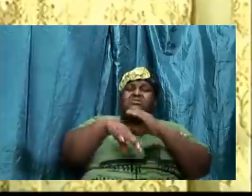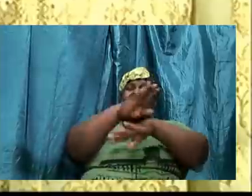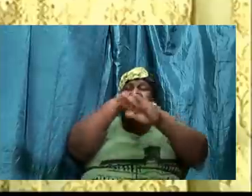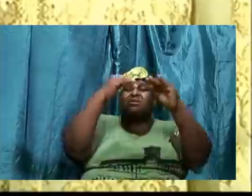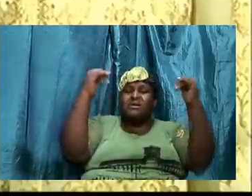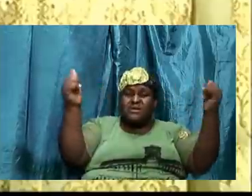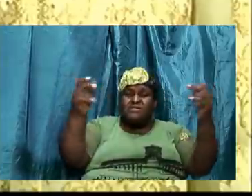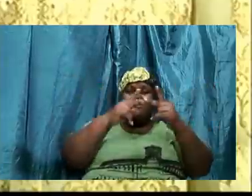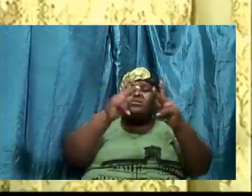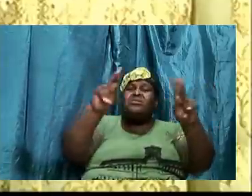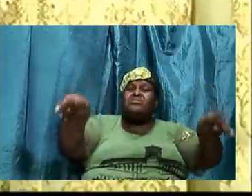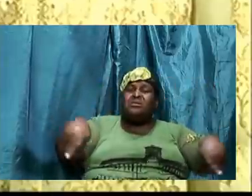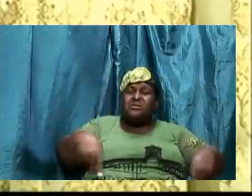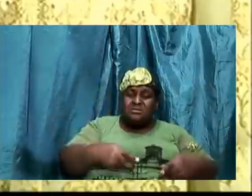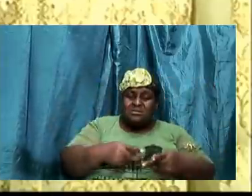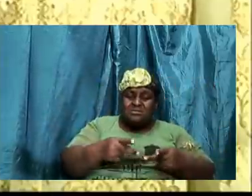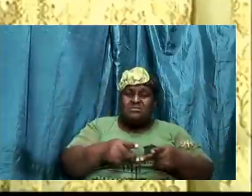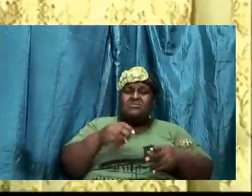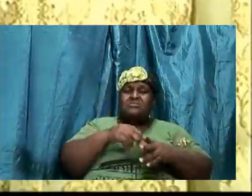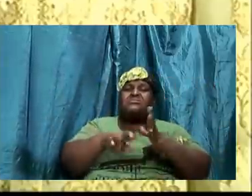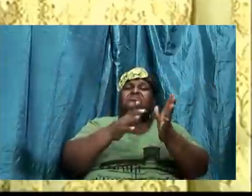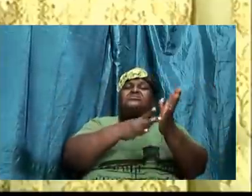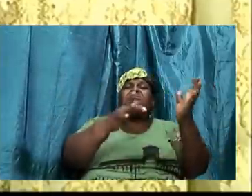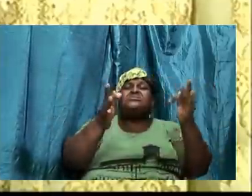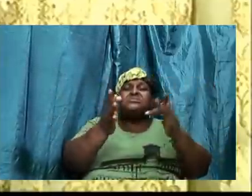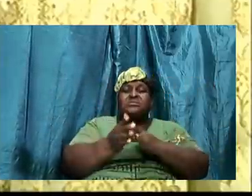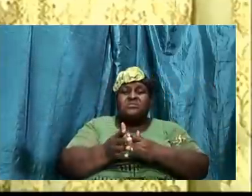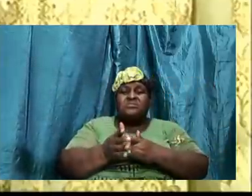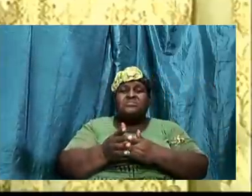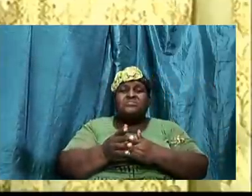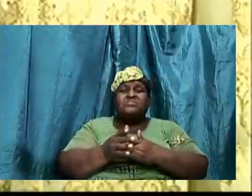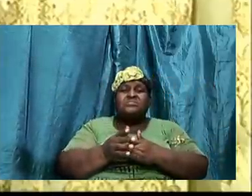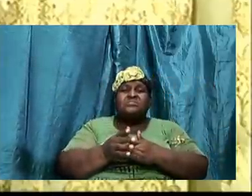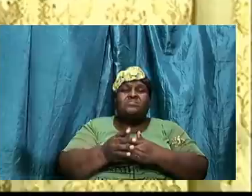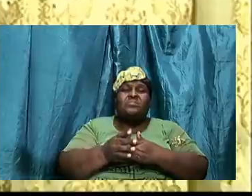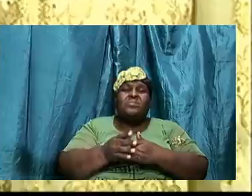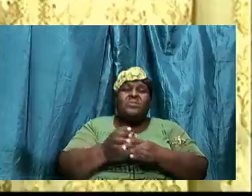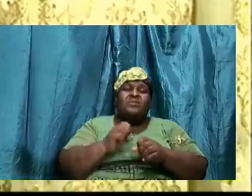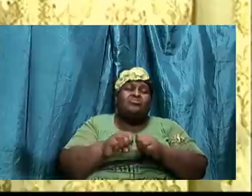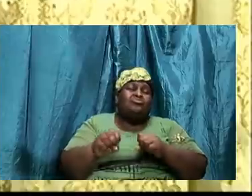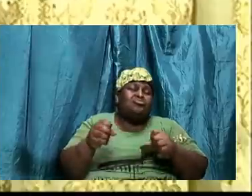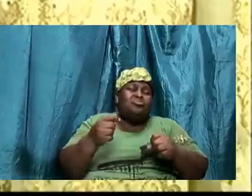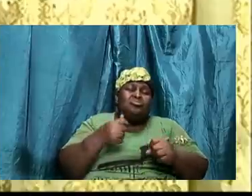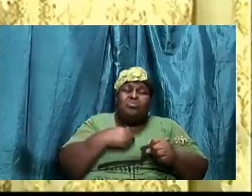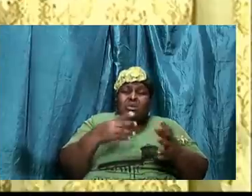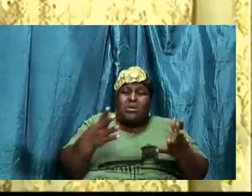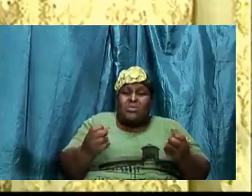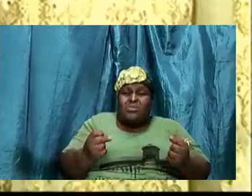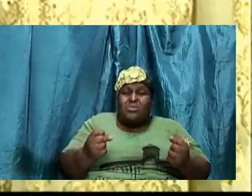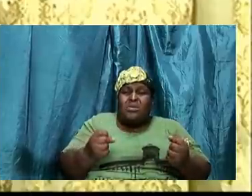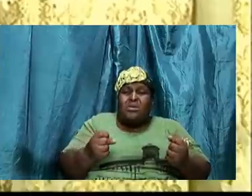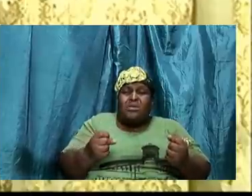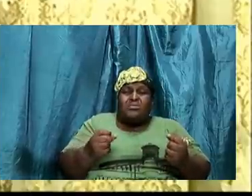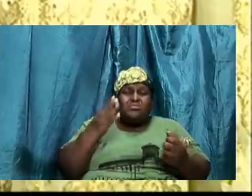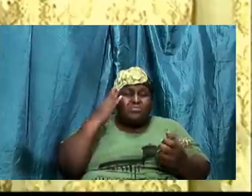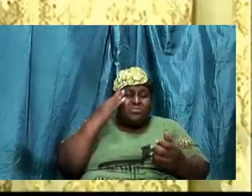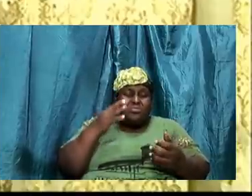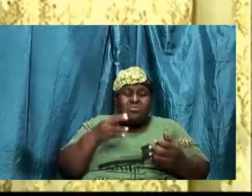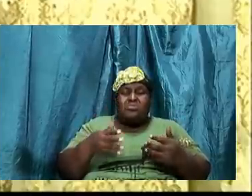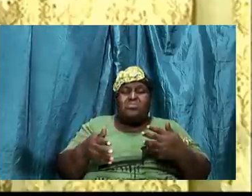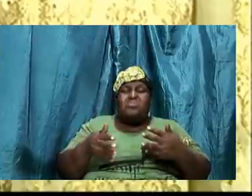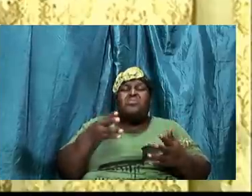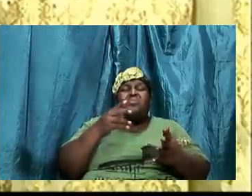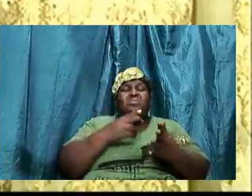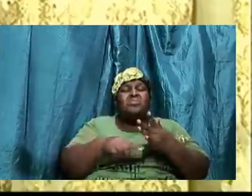in Christ. So I want, irrespective of what the adversary might be putting in your mind, and he might be telling you that you are